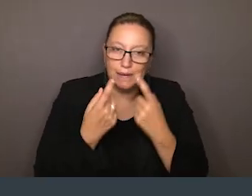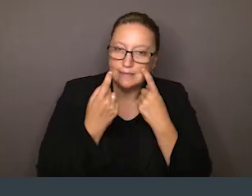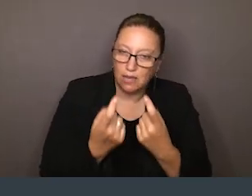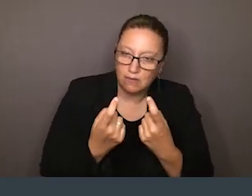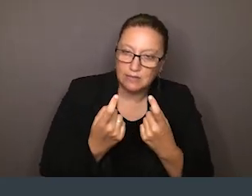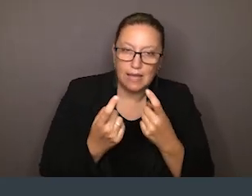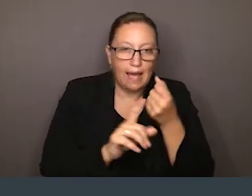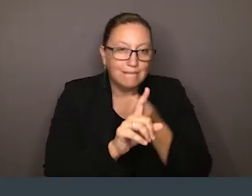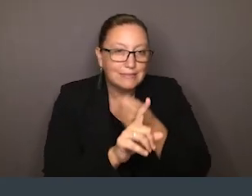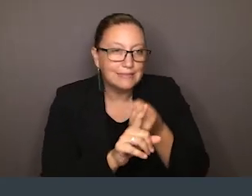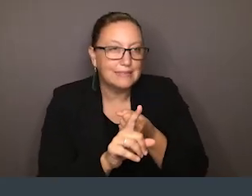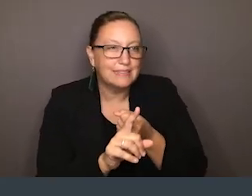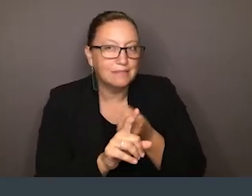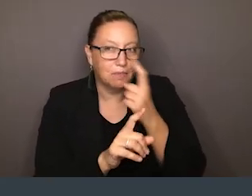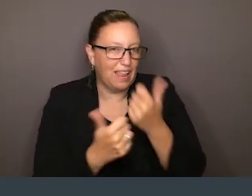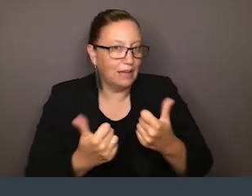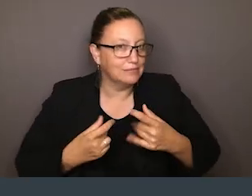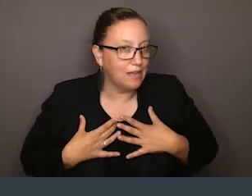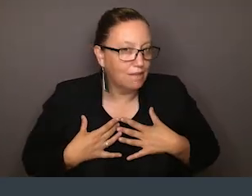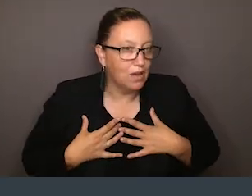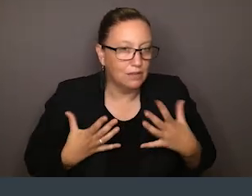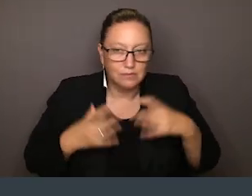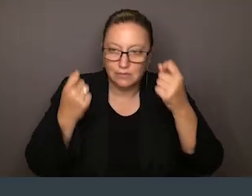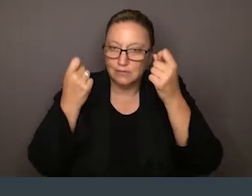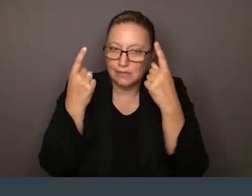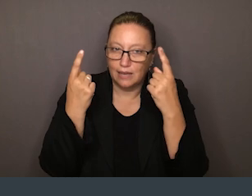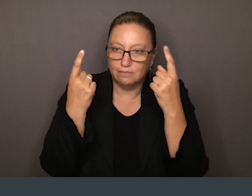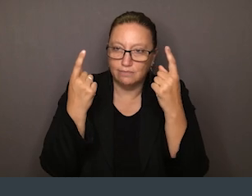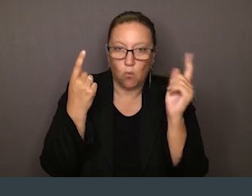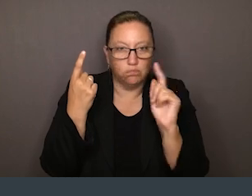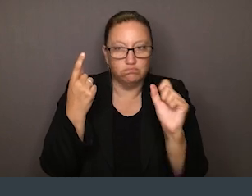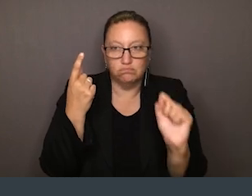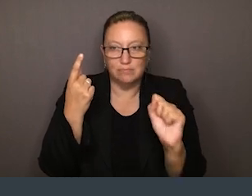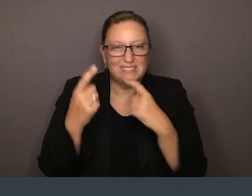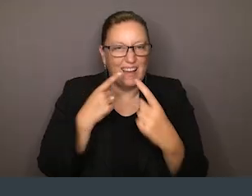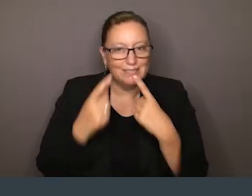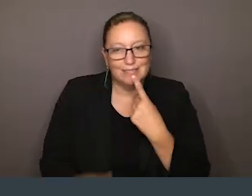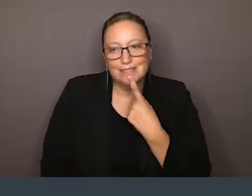and carers, in advocacy, people like ourselves understanding